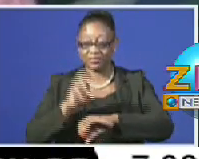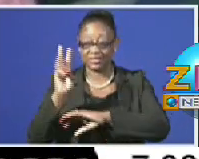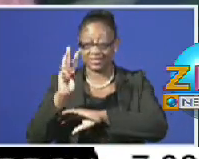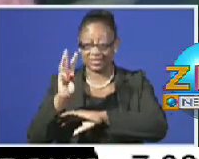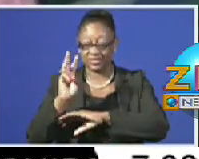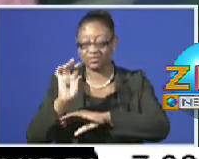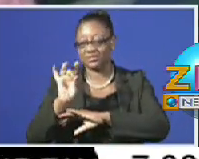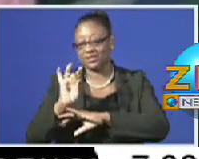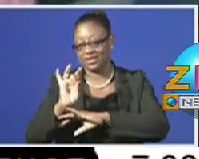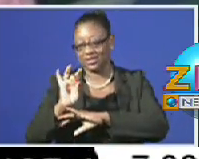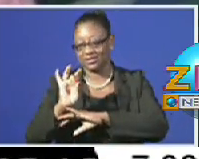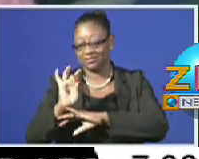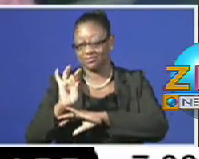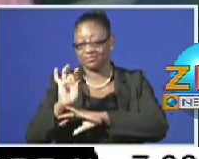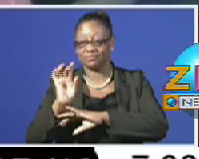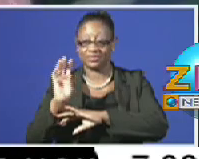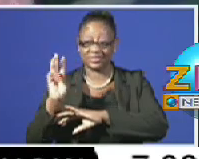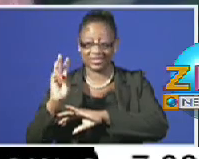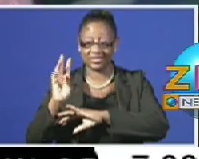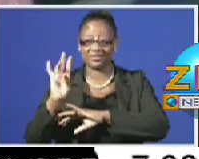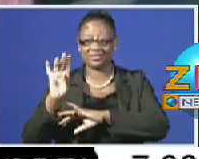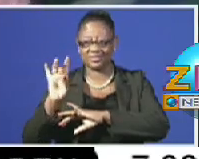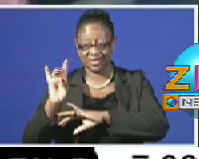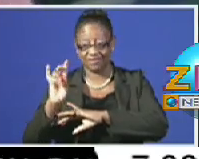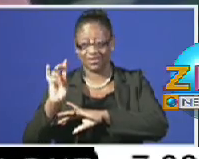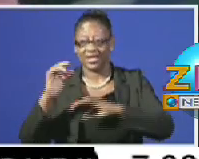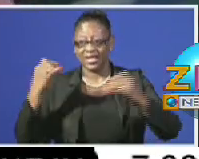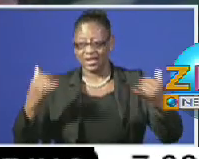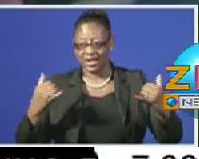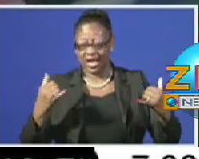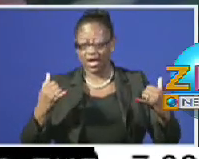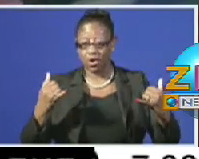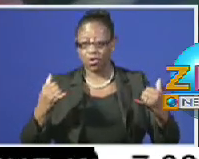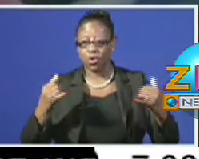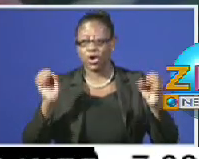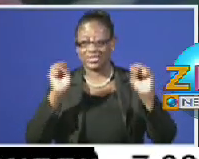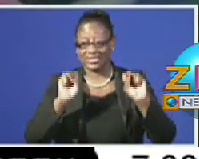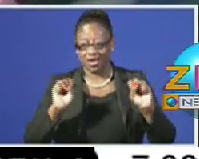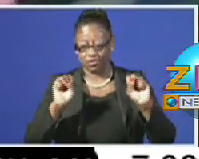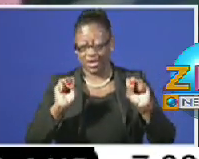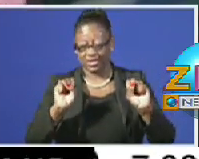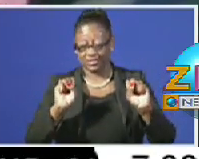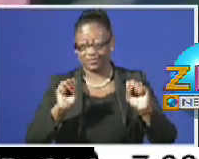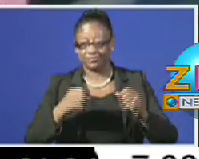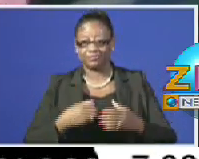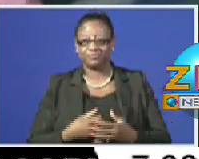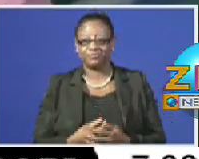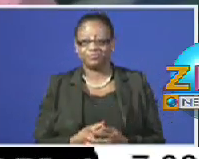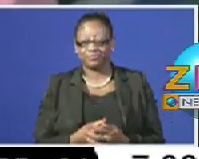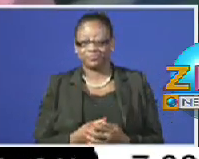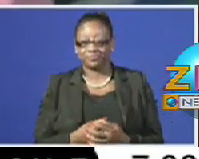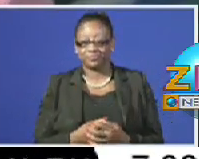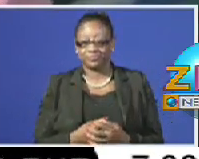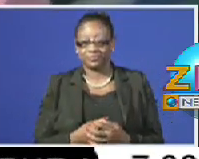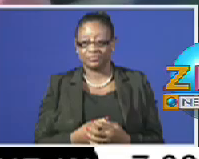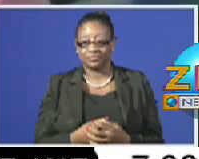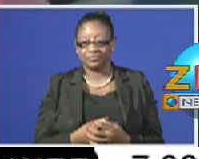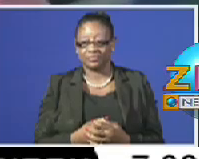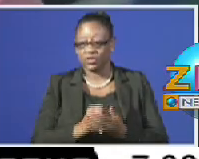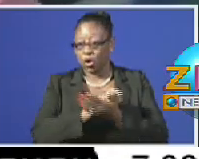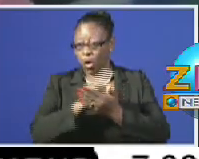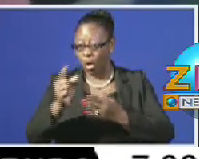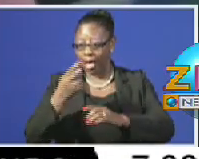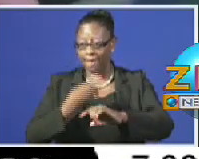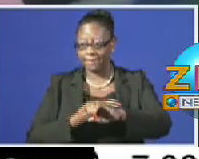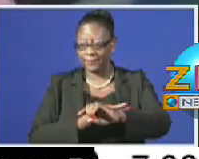a.m. to 7 p.m., in addition to the weekly hours already done. All